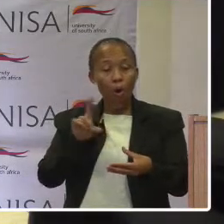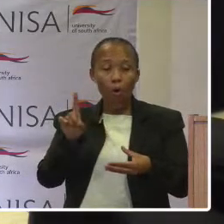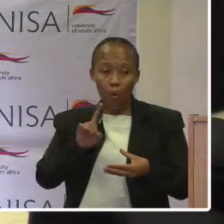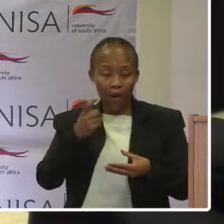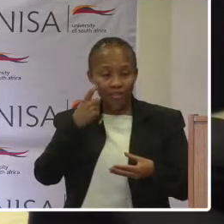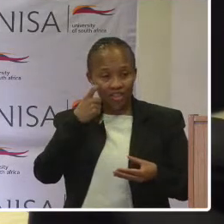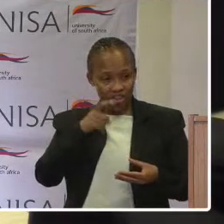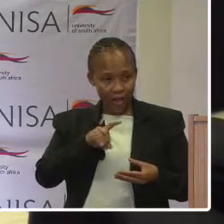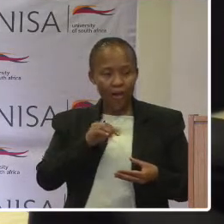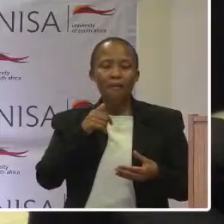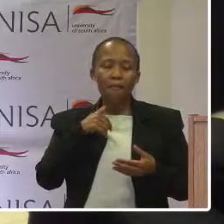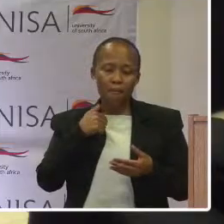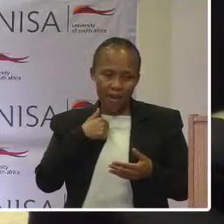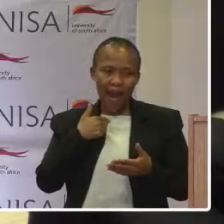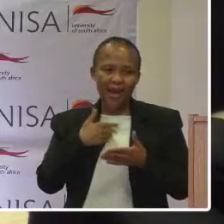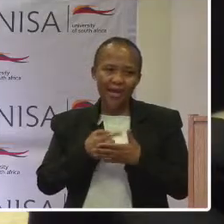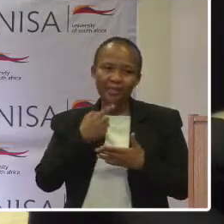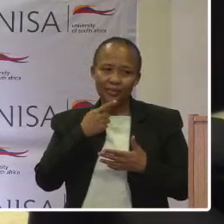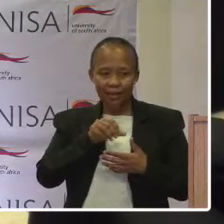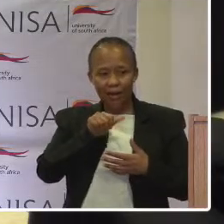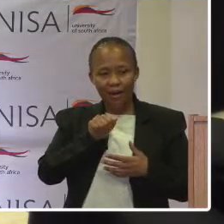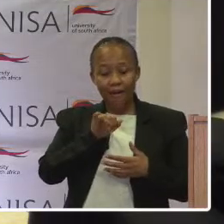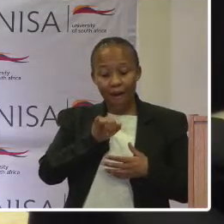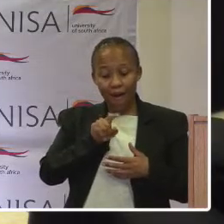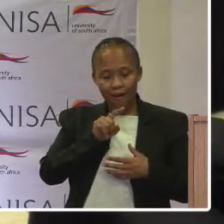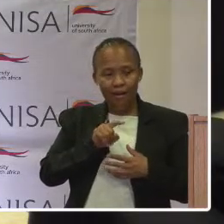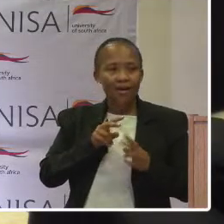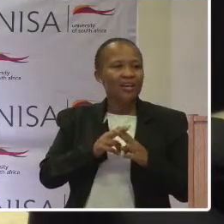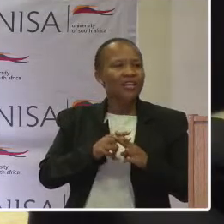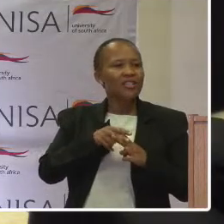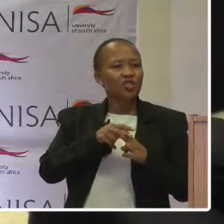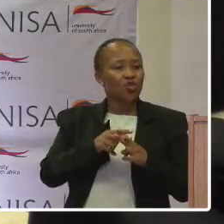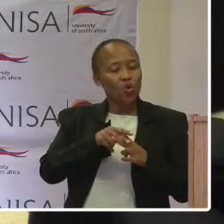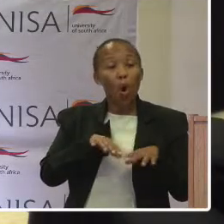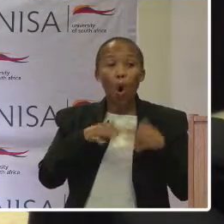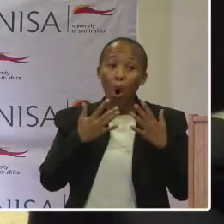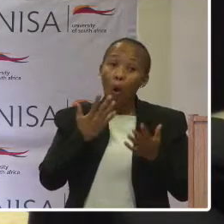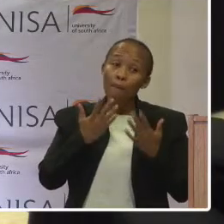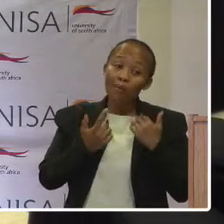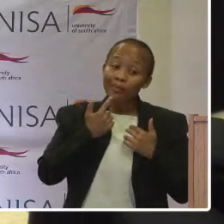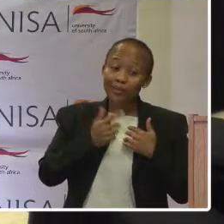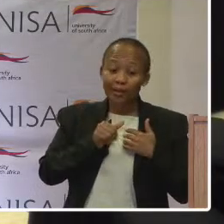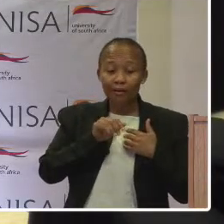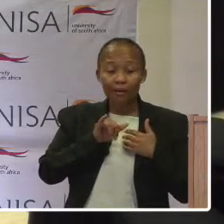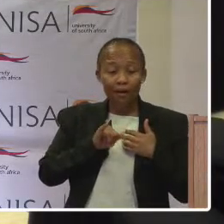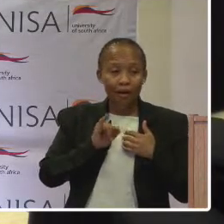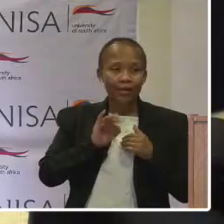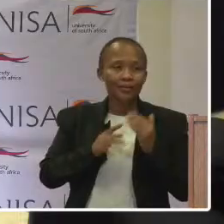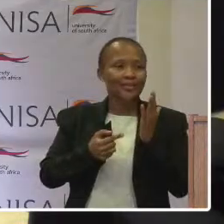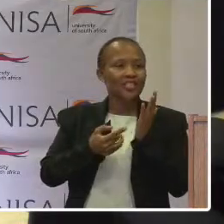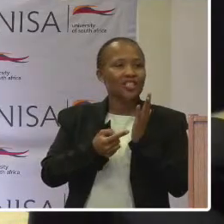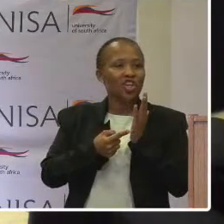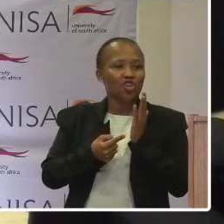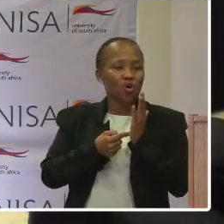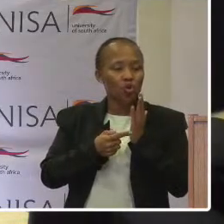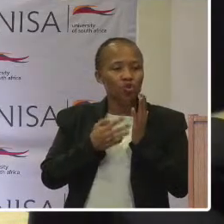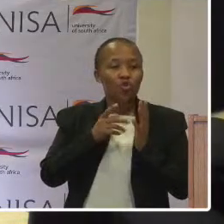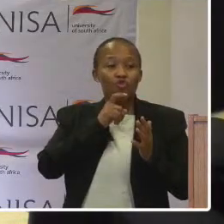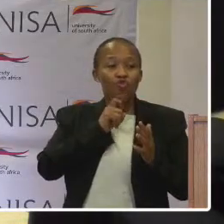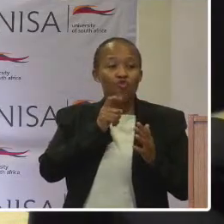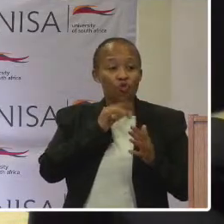a tool that is used, or a technology that is used to assist human